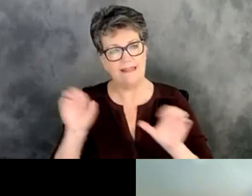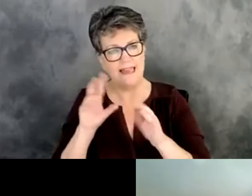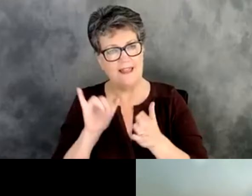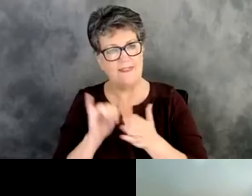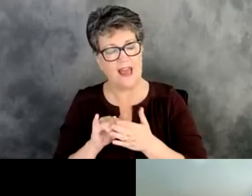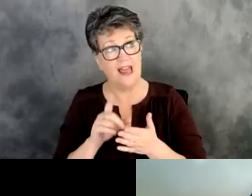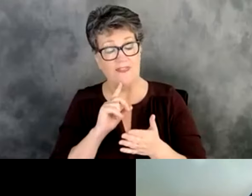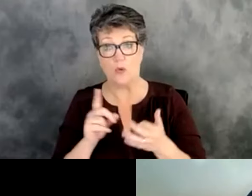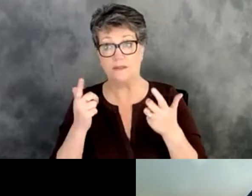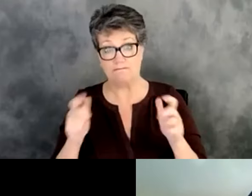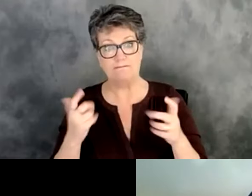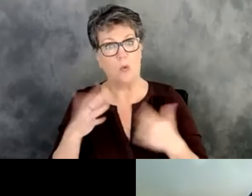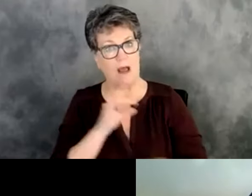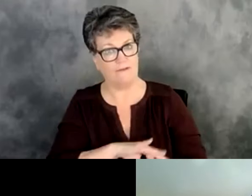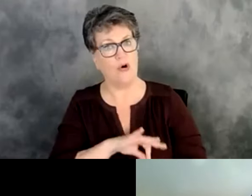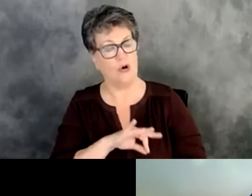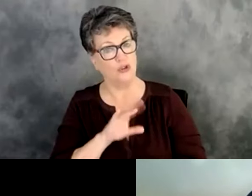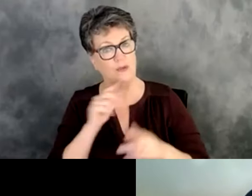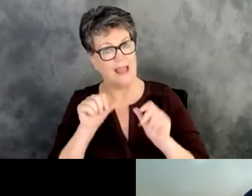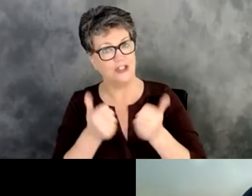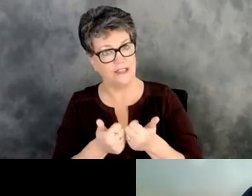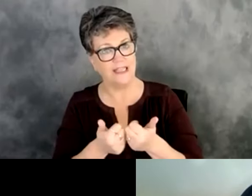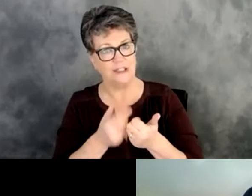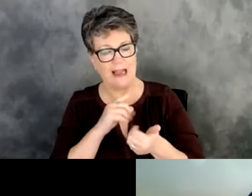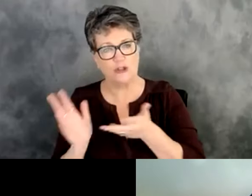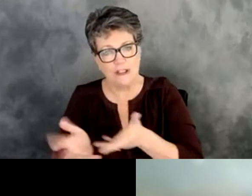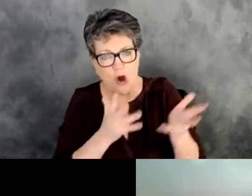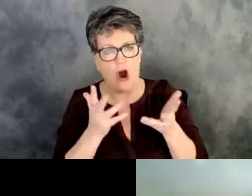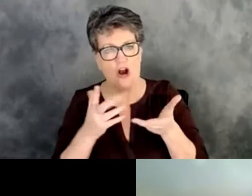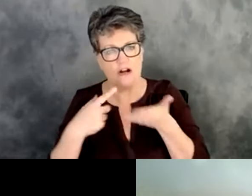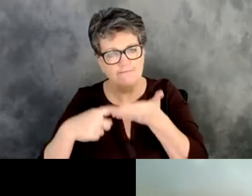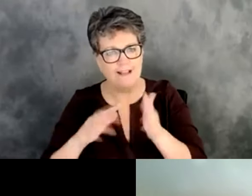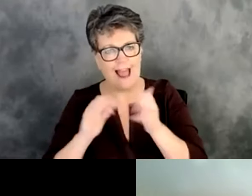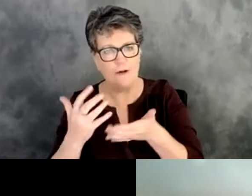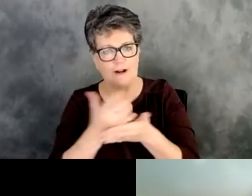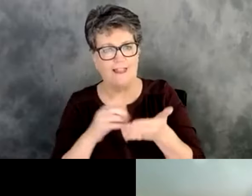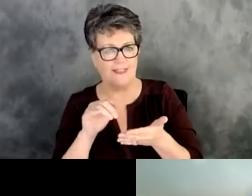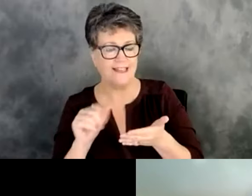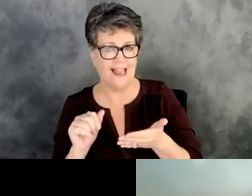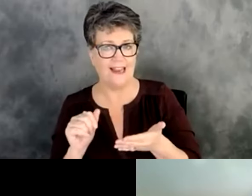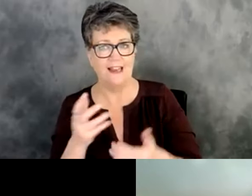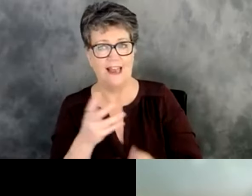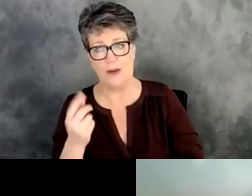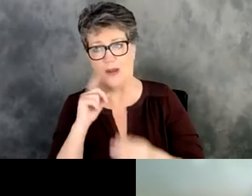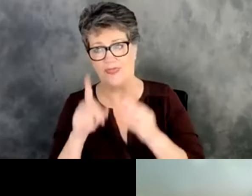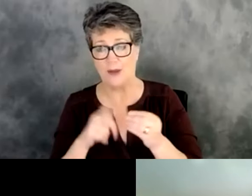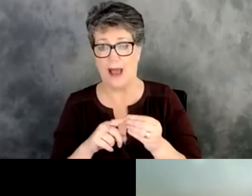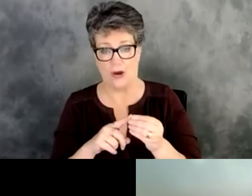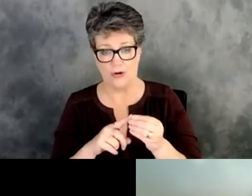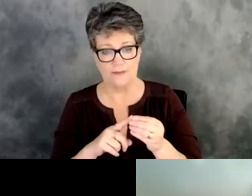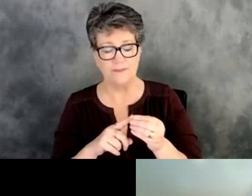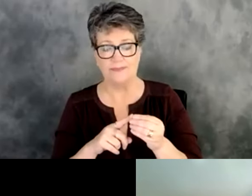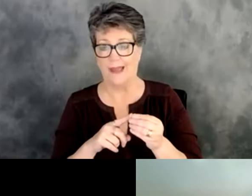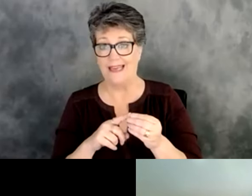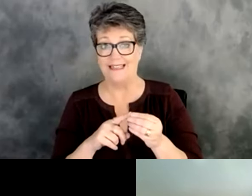was enormously helpful to agencies to actually kind of talk through how to collect that data. And you think about turnover and staff,